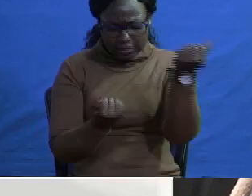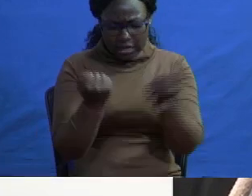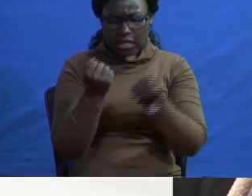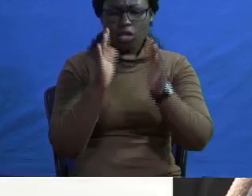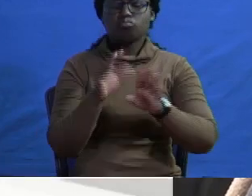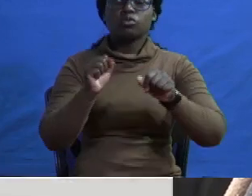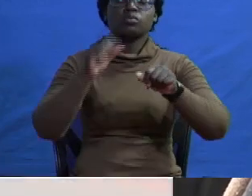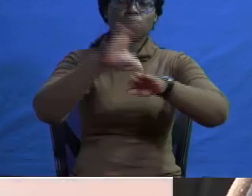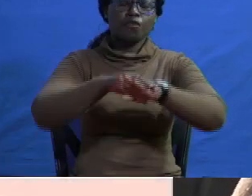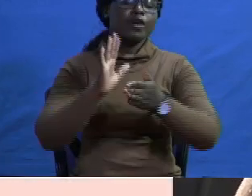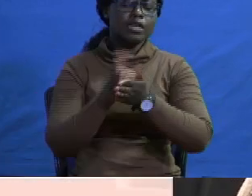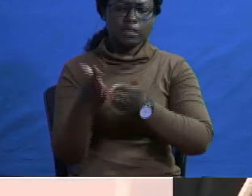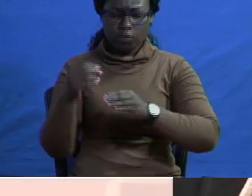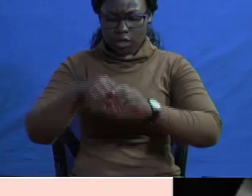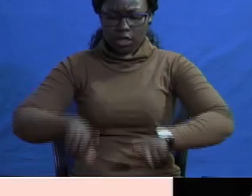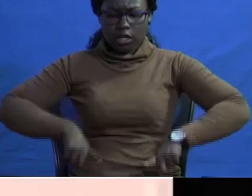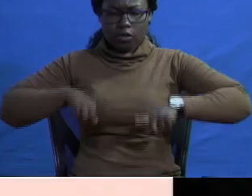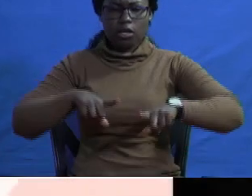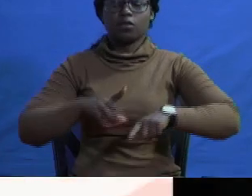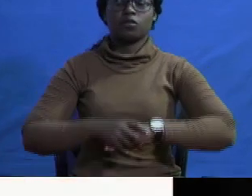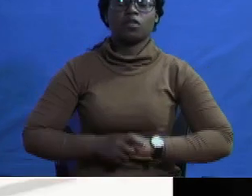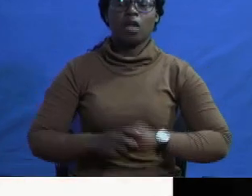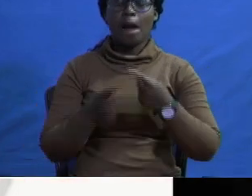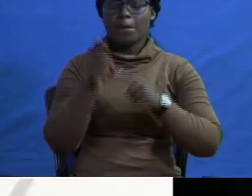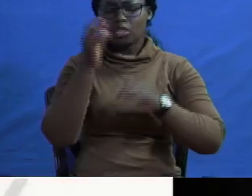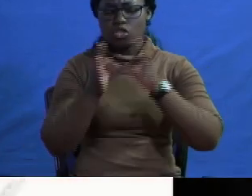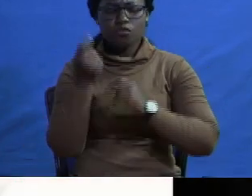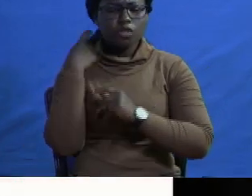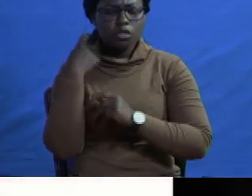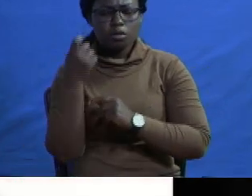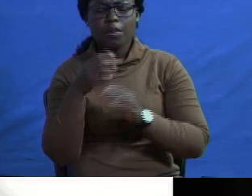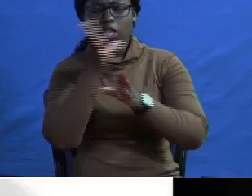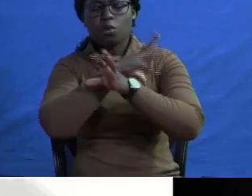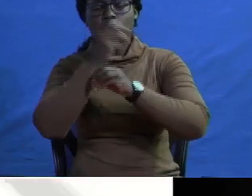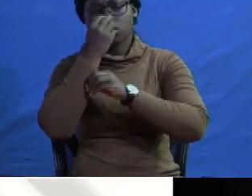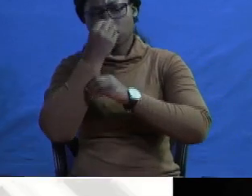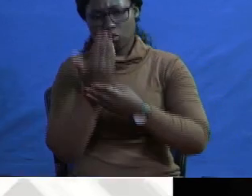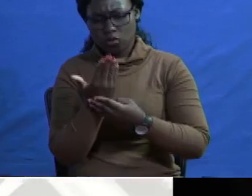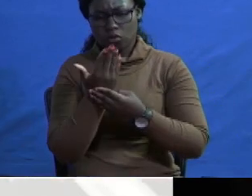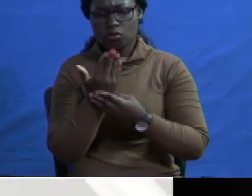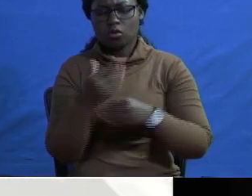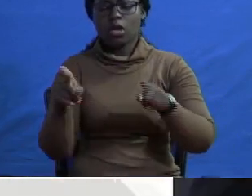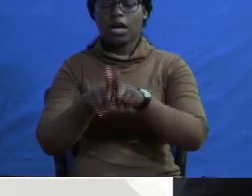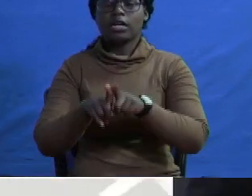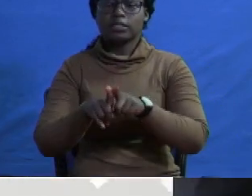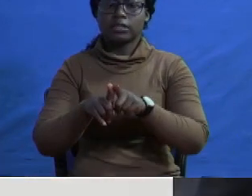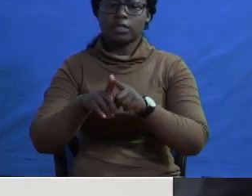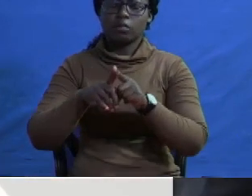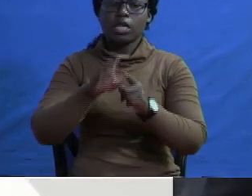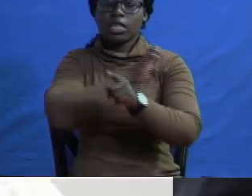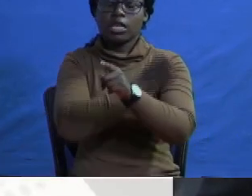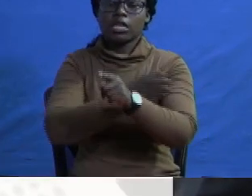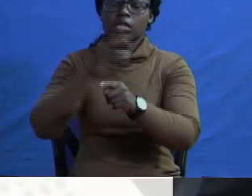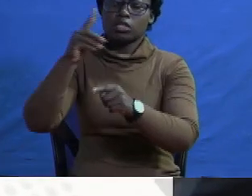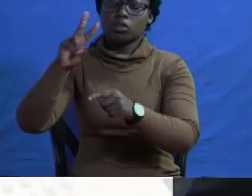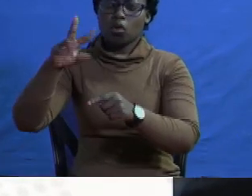tuwe tunapata kitu katika maisha yetu. But if recent remarks by President William Ruto and Energy CS Davis Chirchir